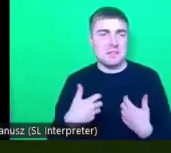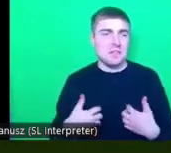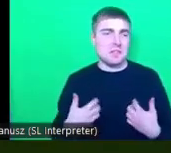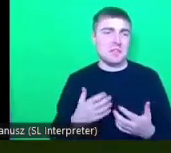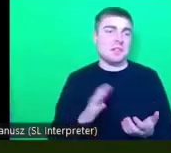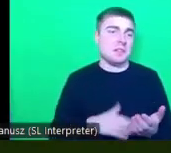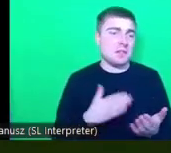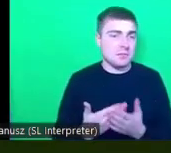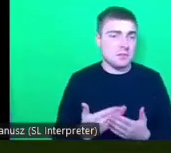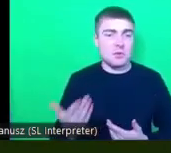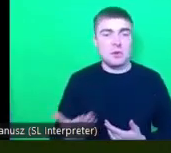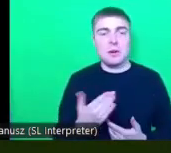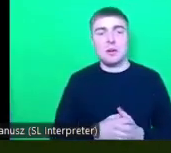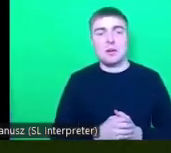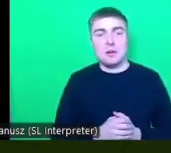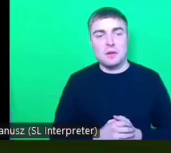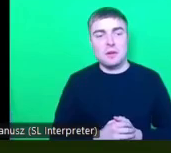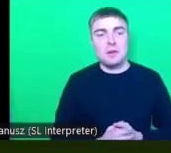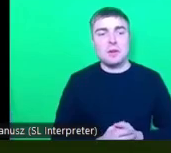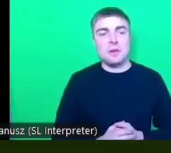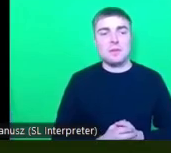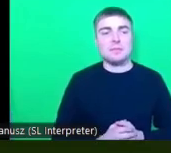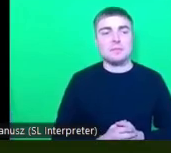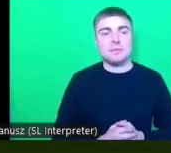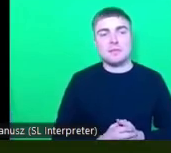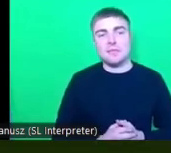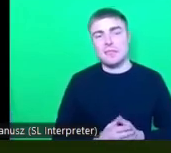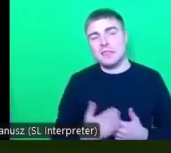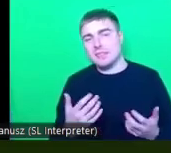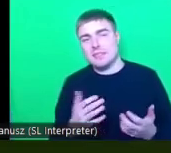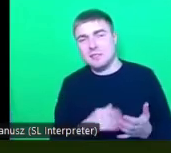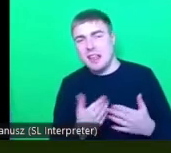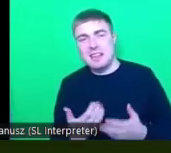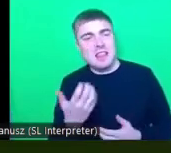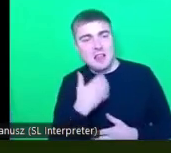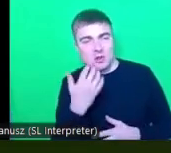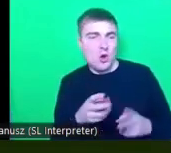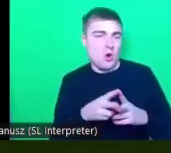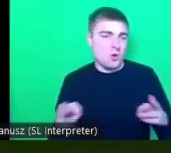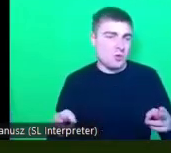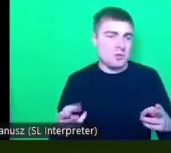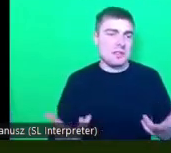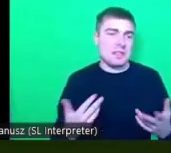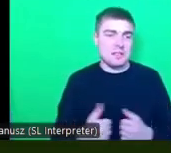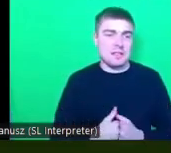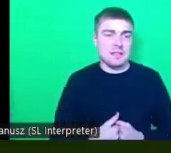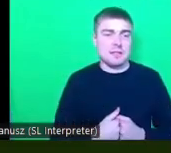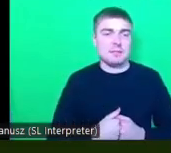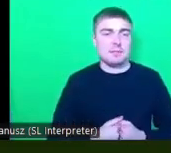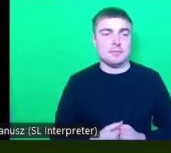consume quite a lot of both beaver badgers and also some forest grouse species.